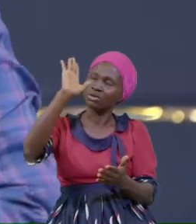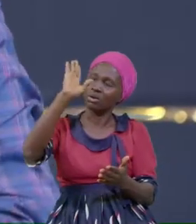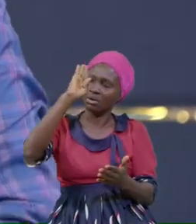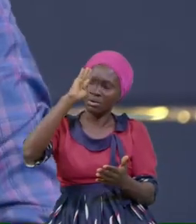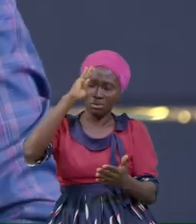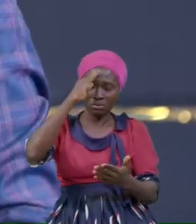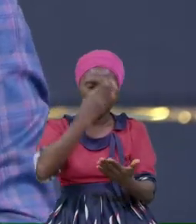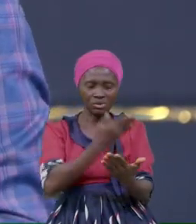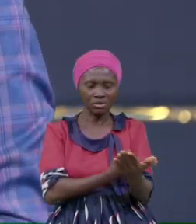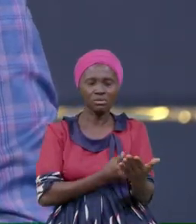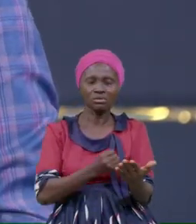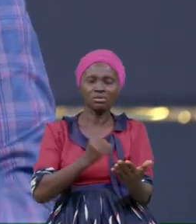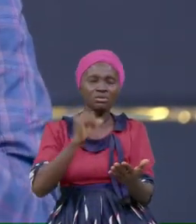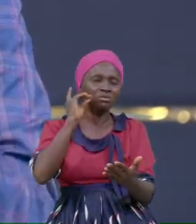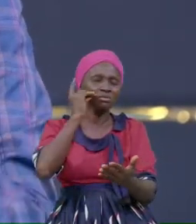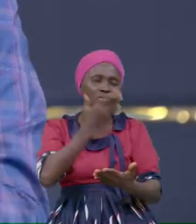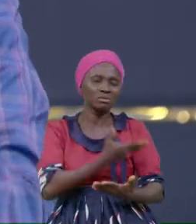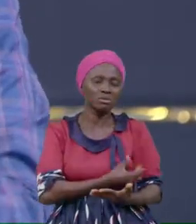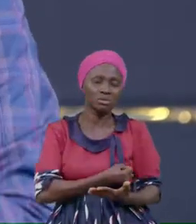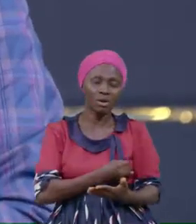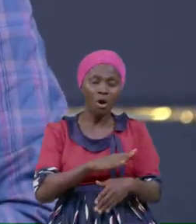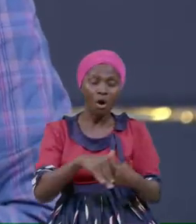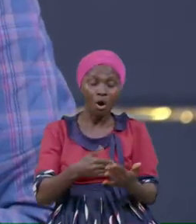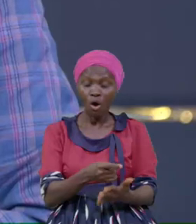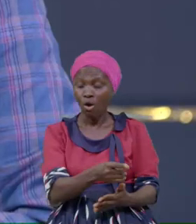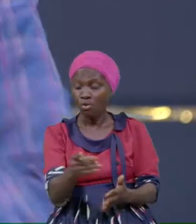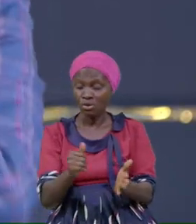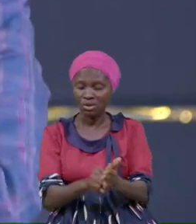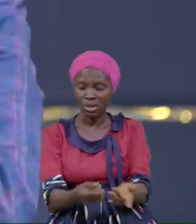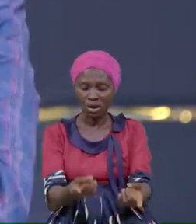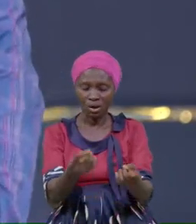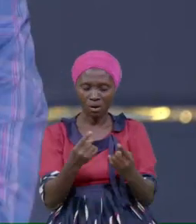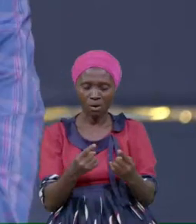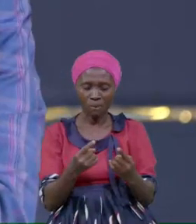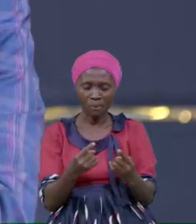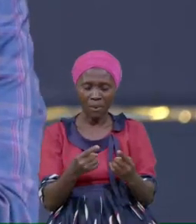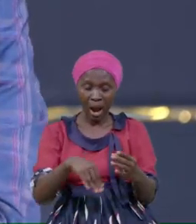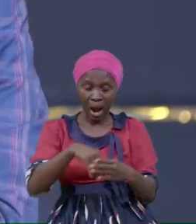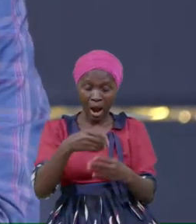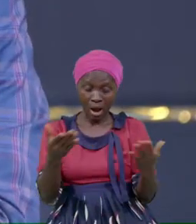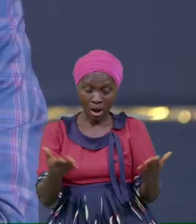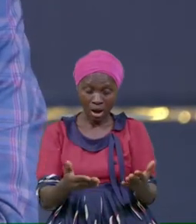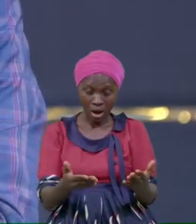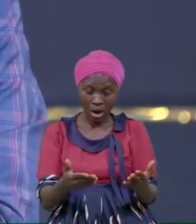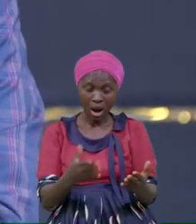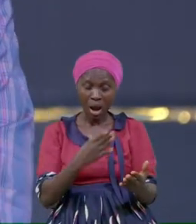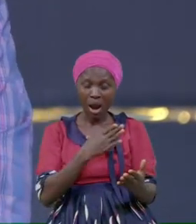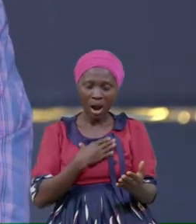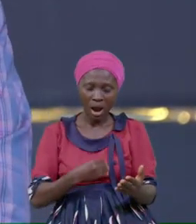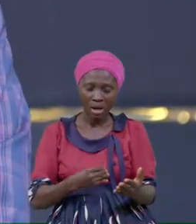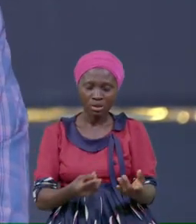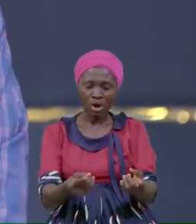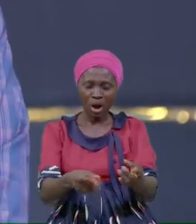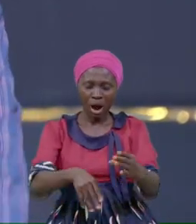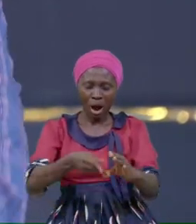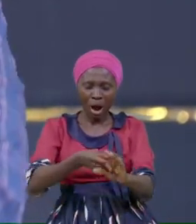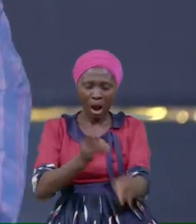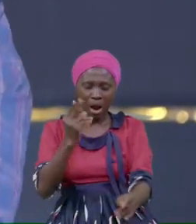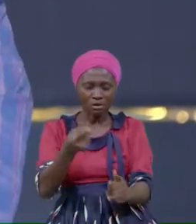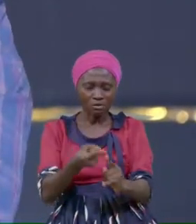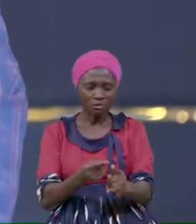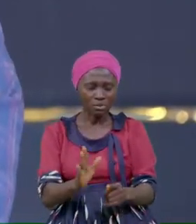all those who have come out of their past life, and they now come to Christ. They come to